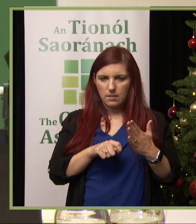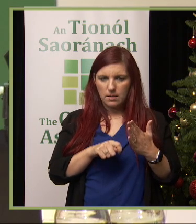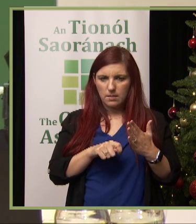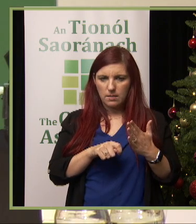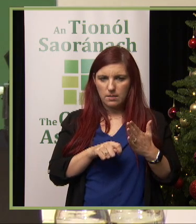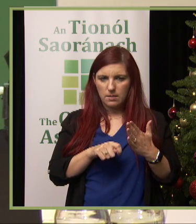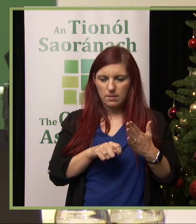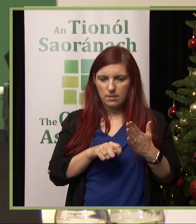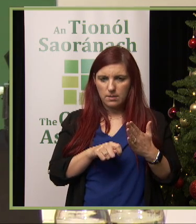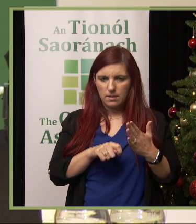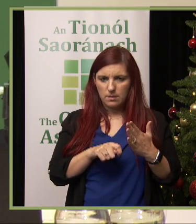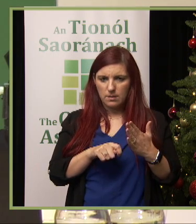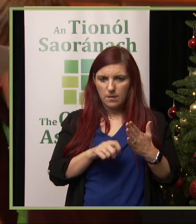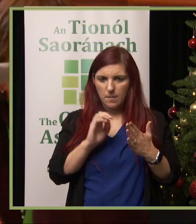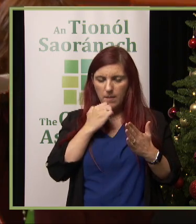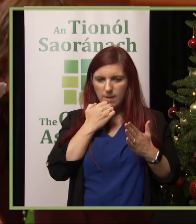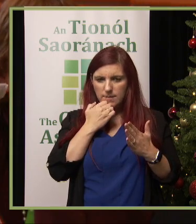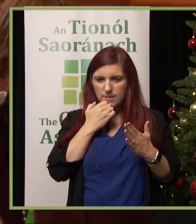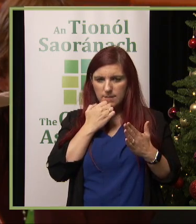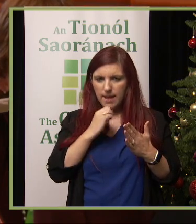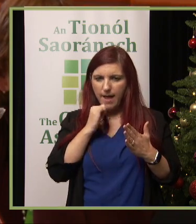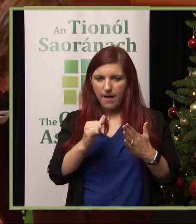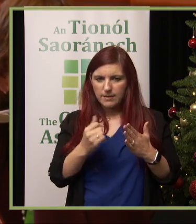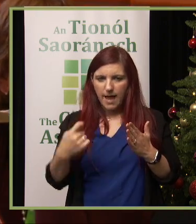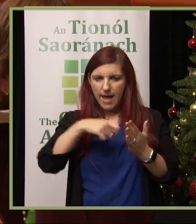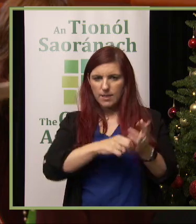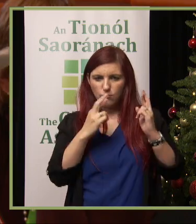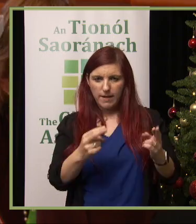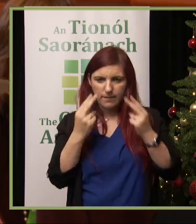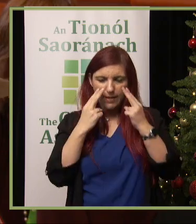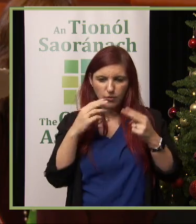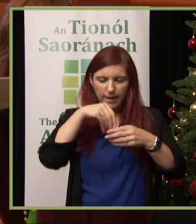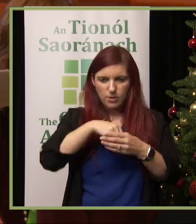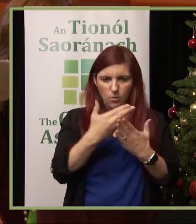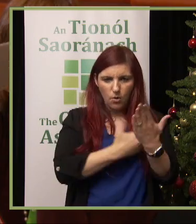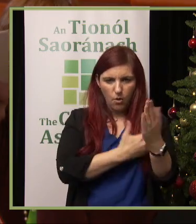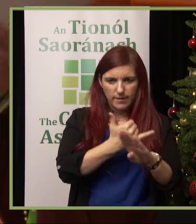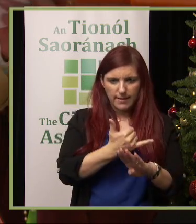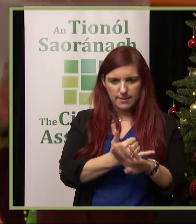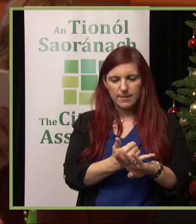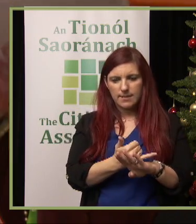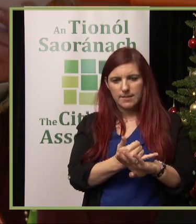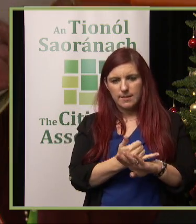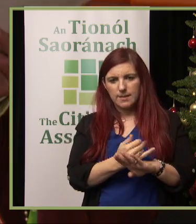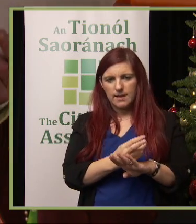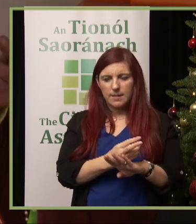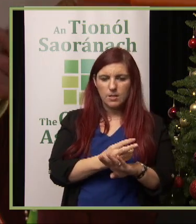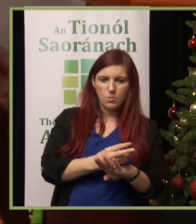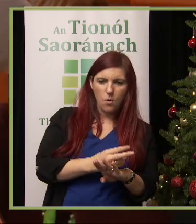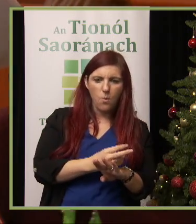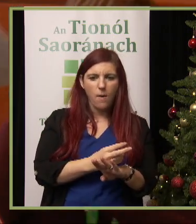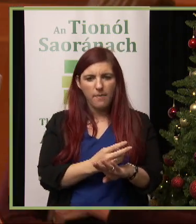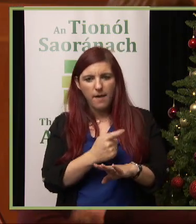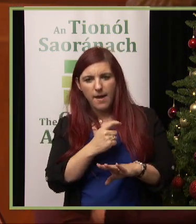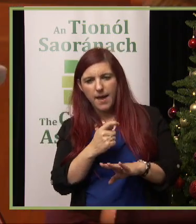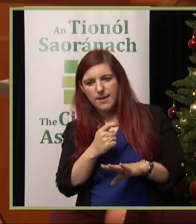nature into law, first of all? Just to indicate that there are 2 sets